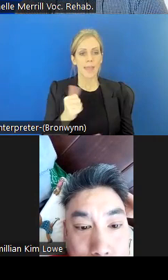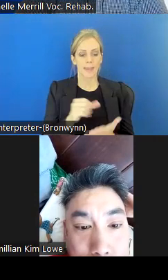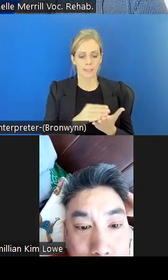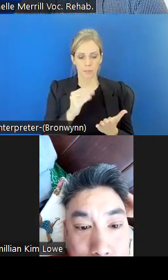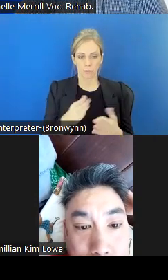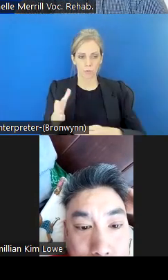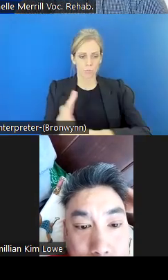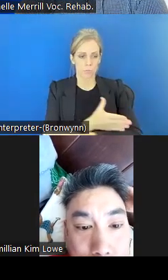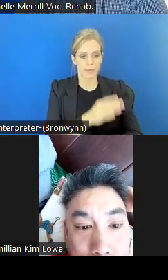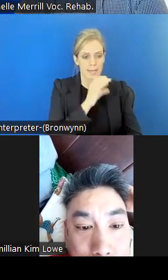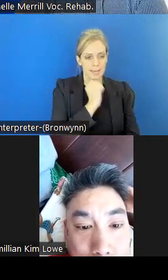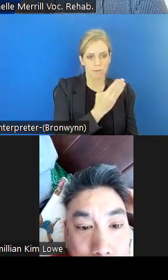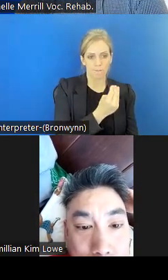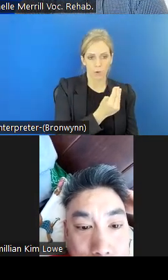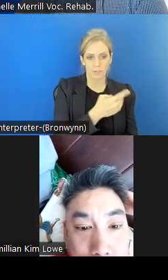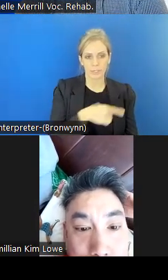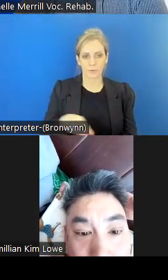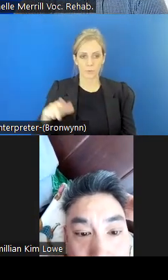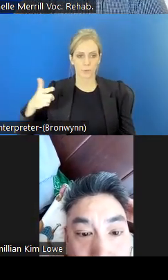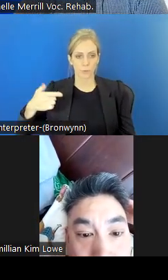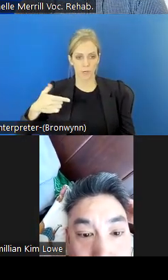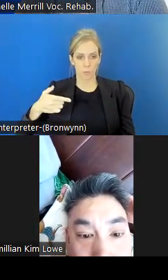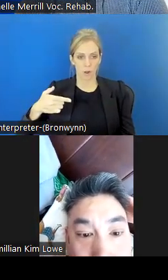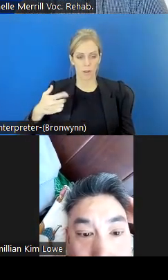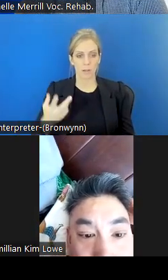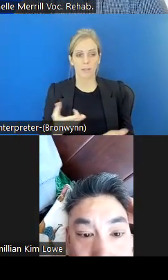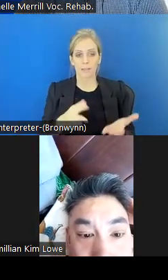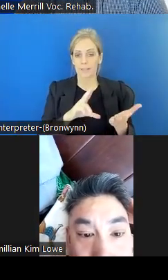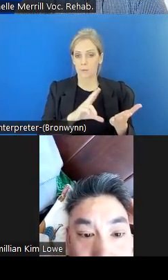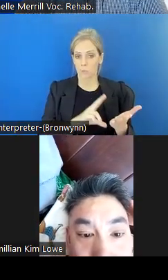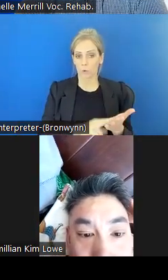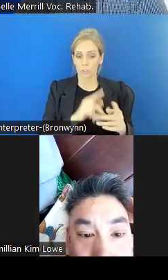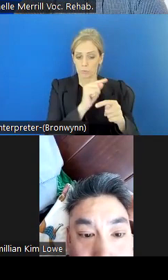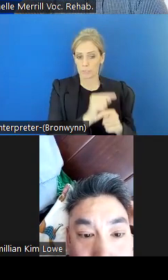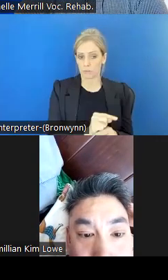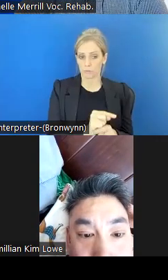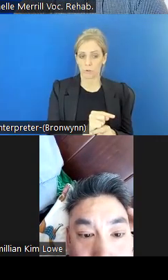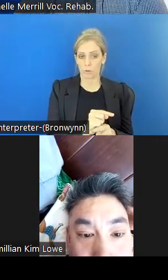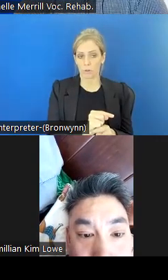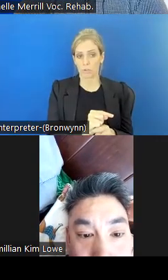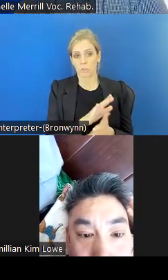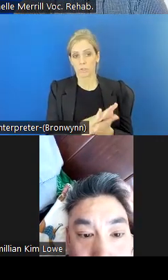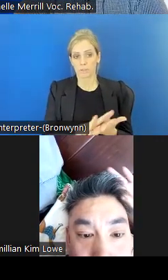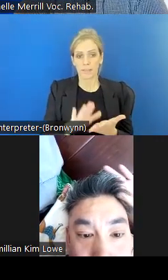and 21 enrolled in a traditional or alternative secondary or post-secondary program, a school.